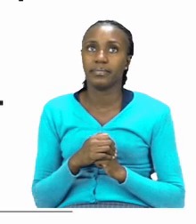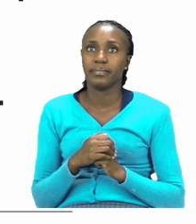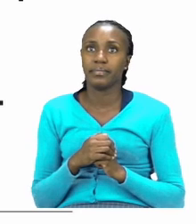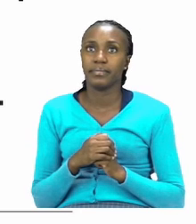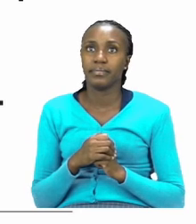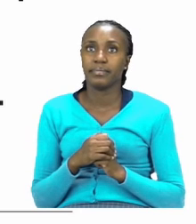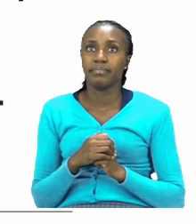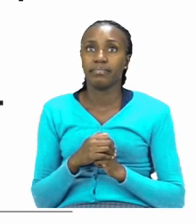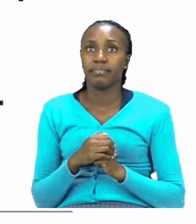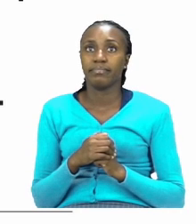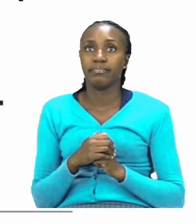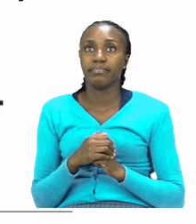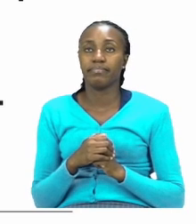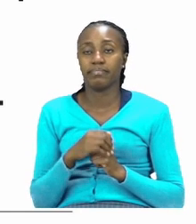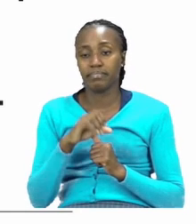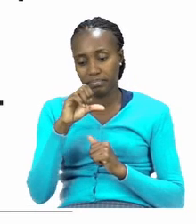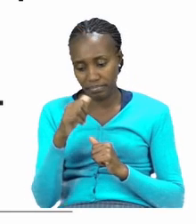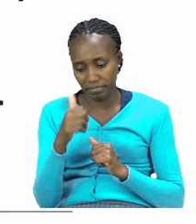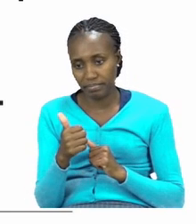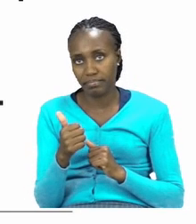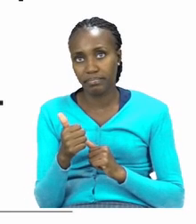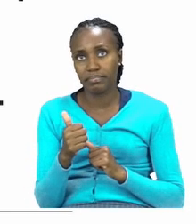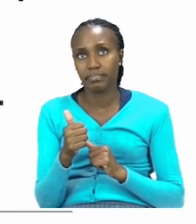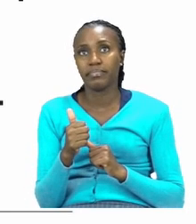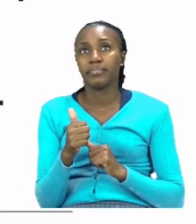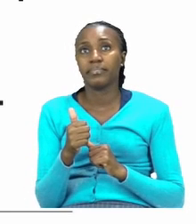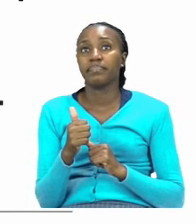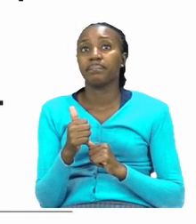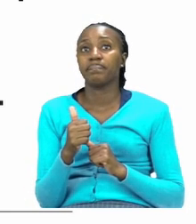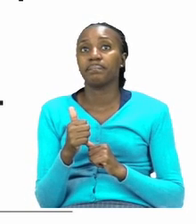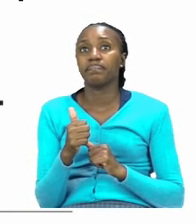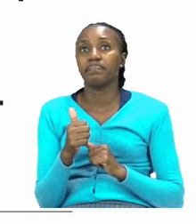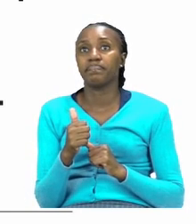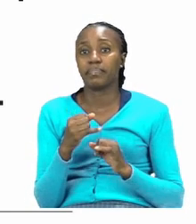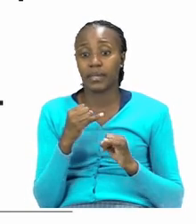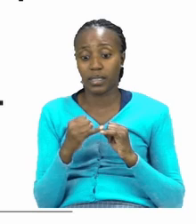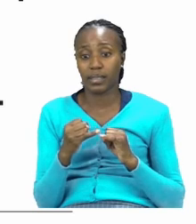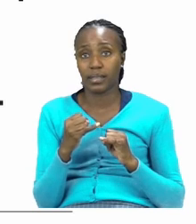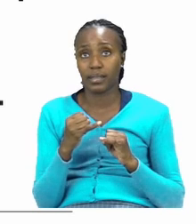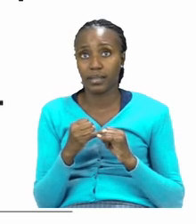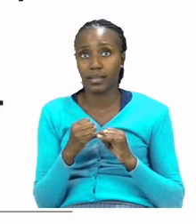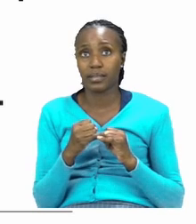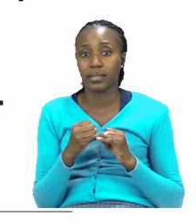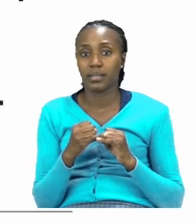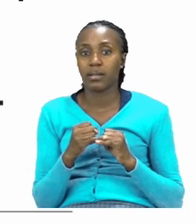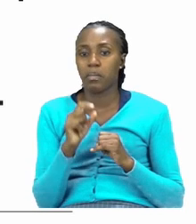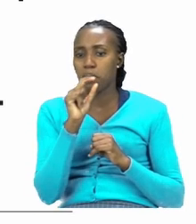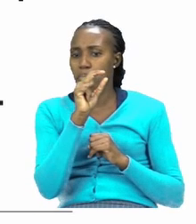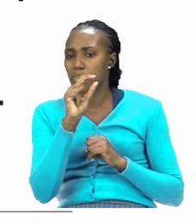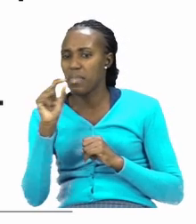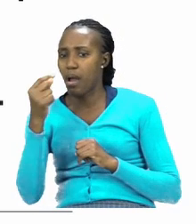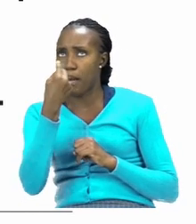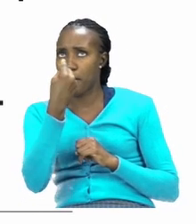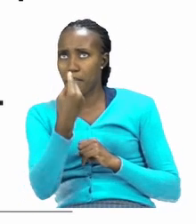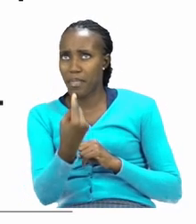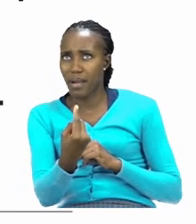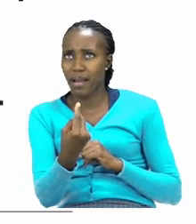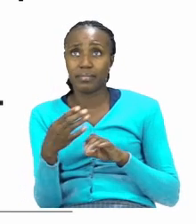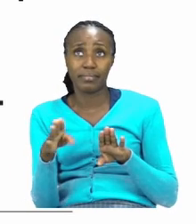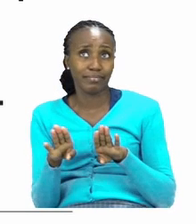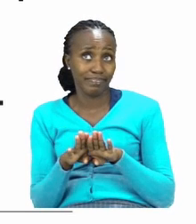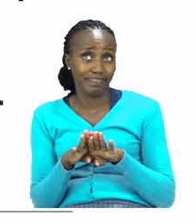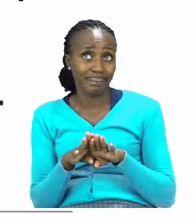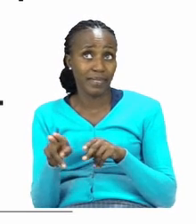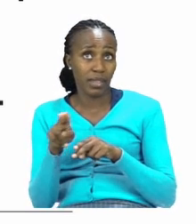that you're going to do is to make sure that you make your own sentences using